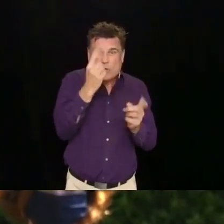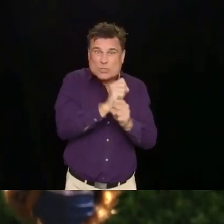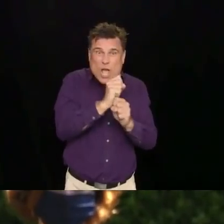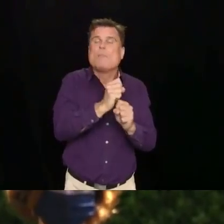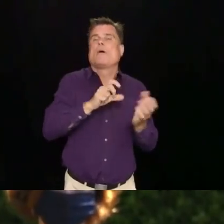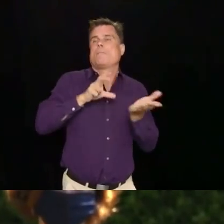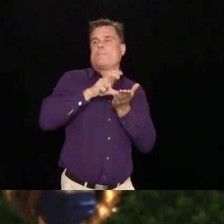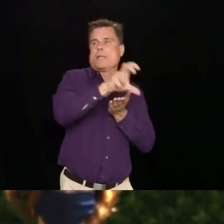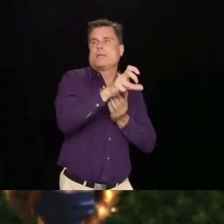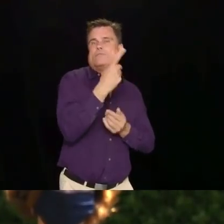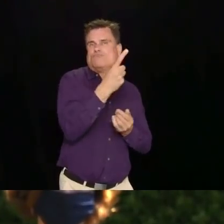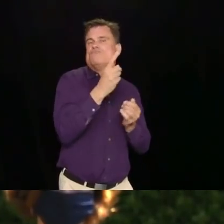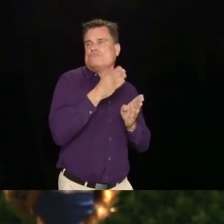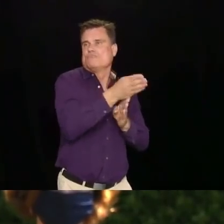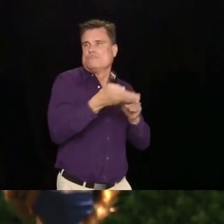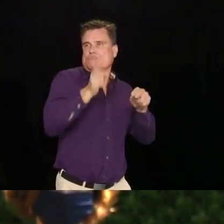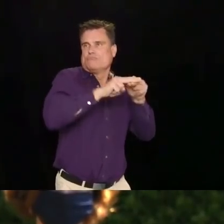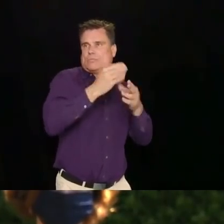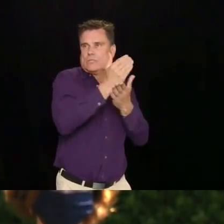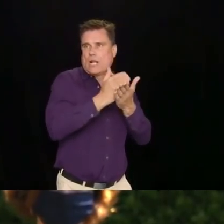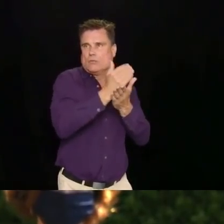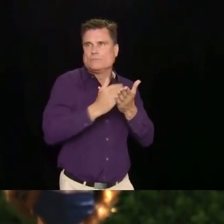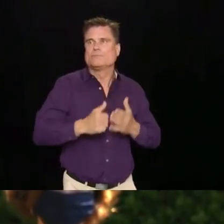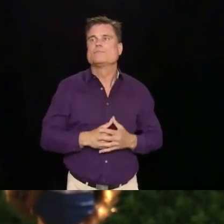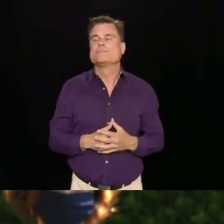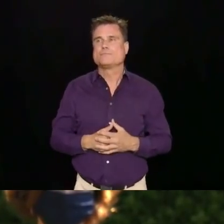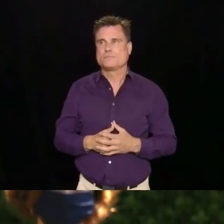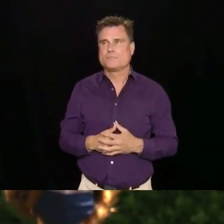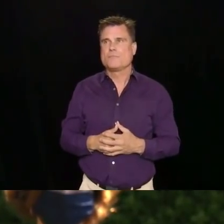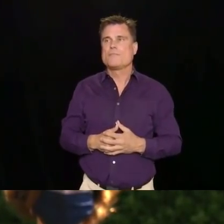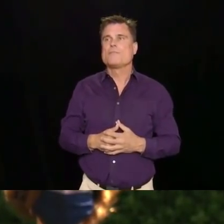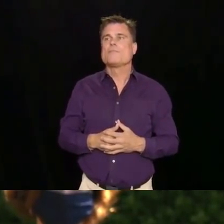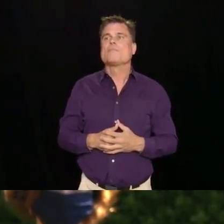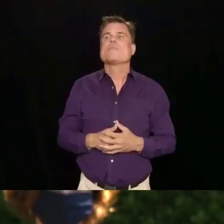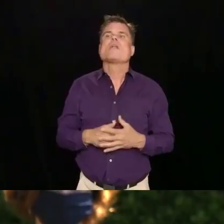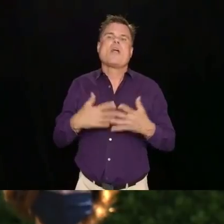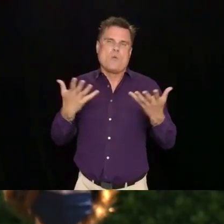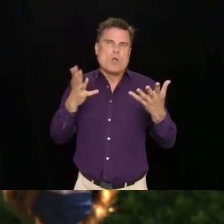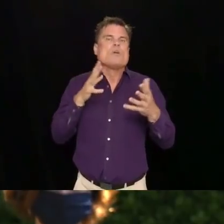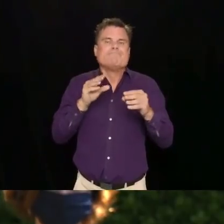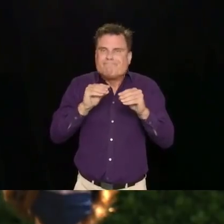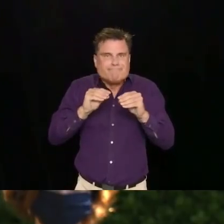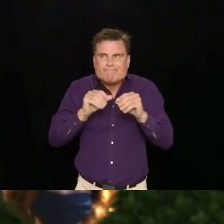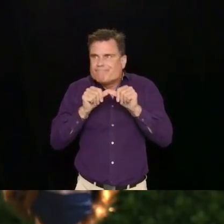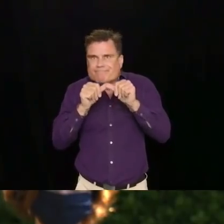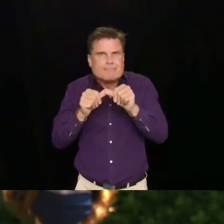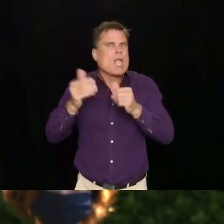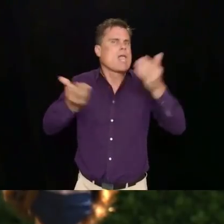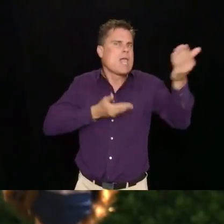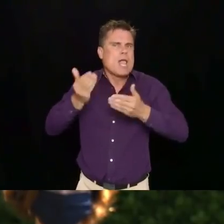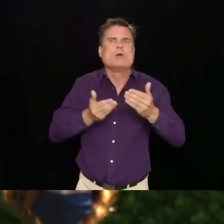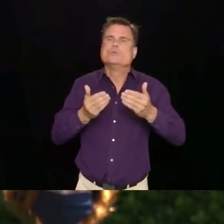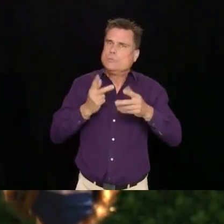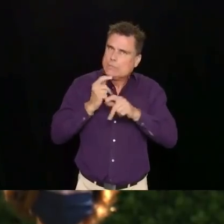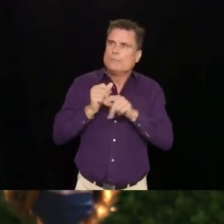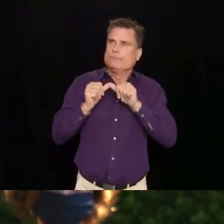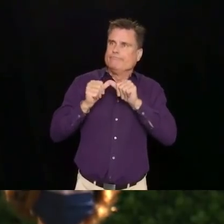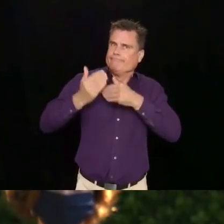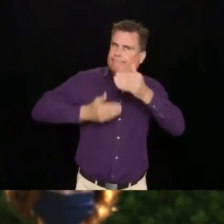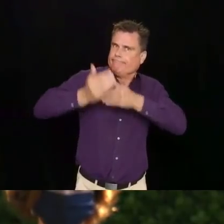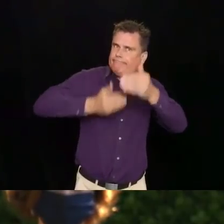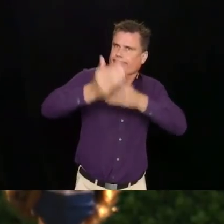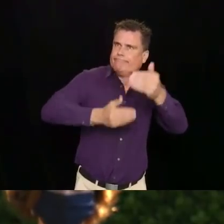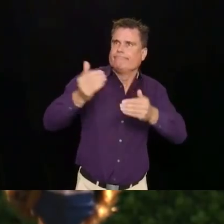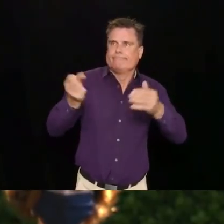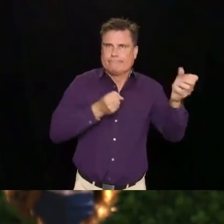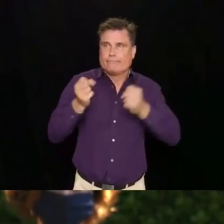which makes a significant difference for healthcare workers and will continue to improve in recruiting. In the last